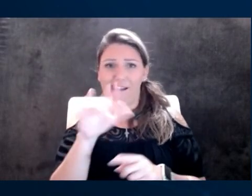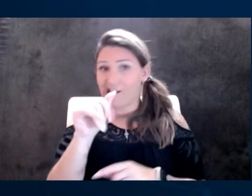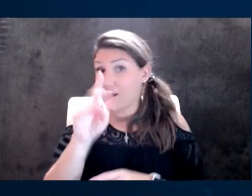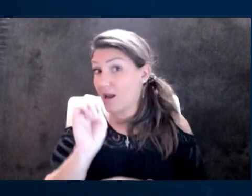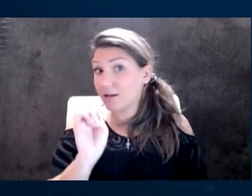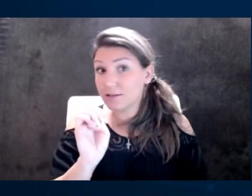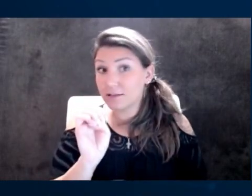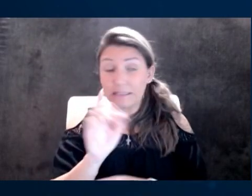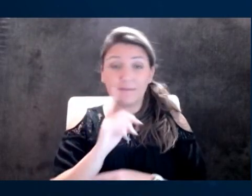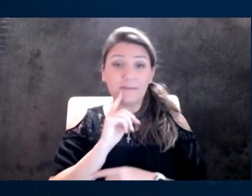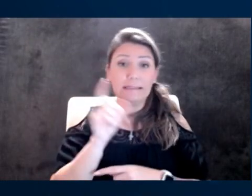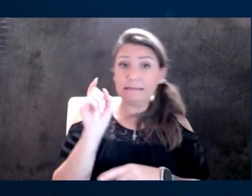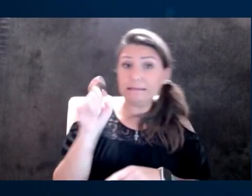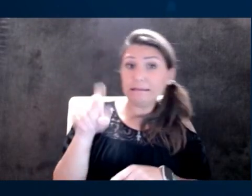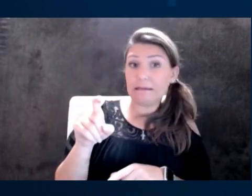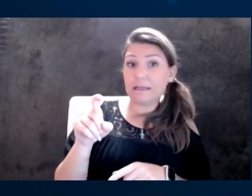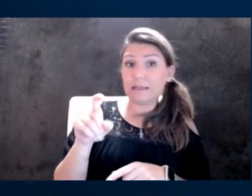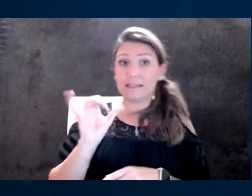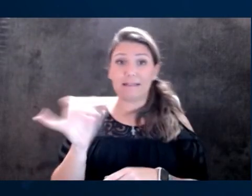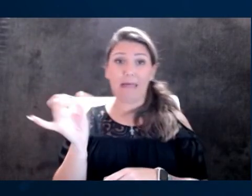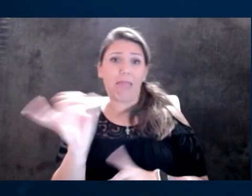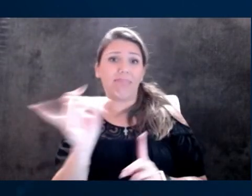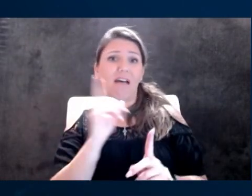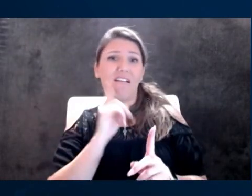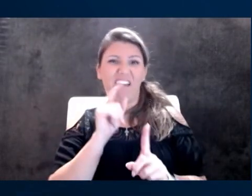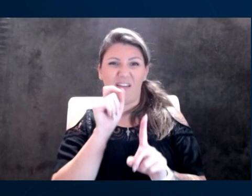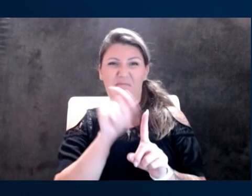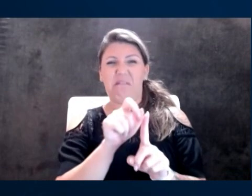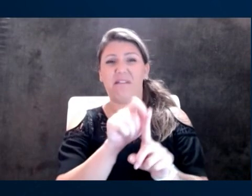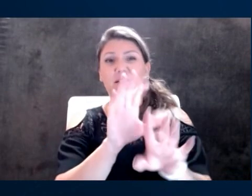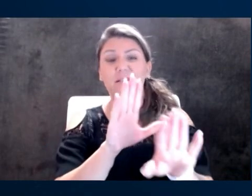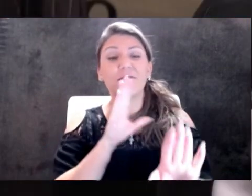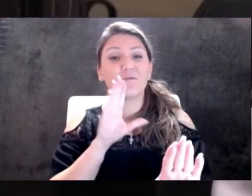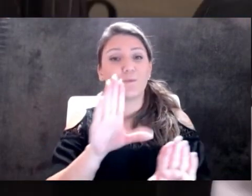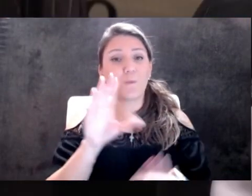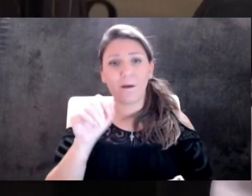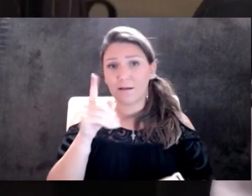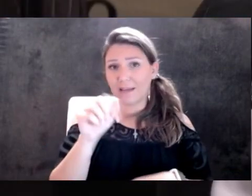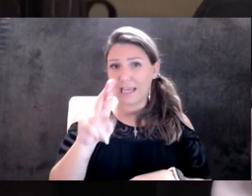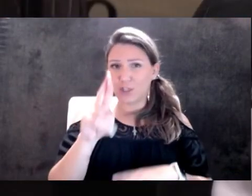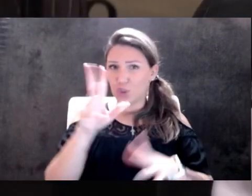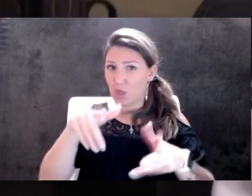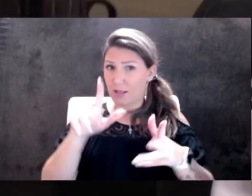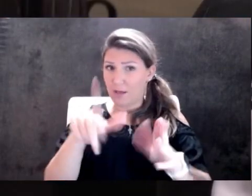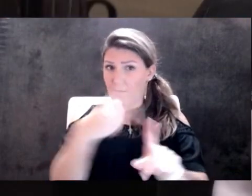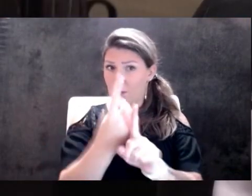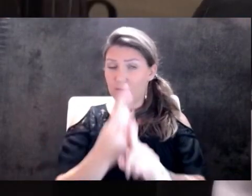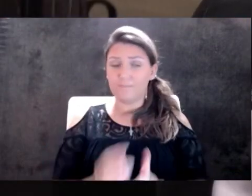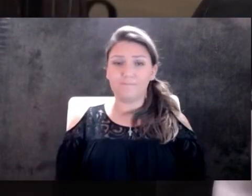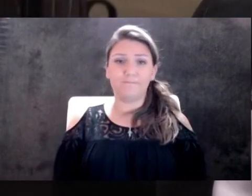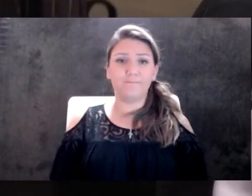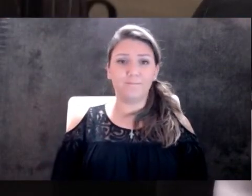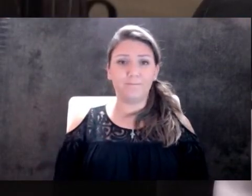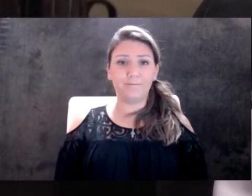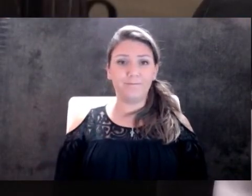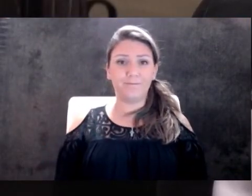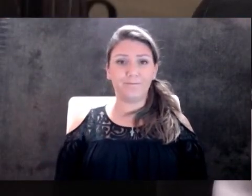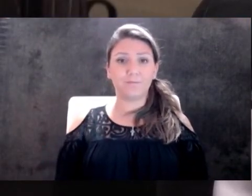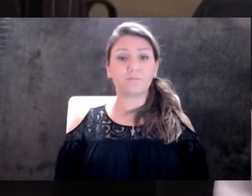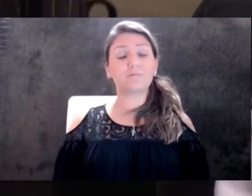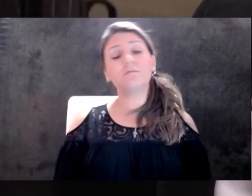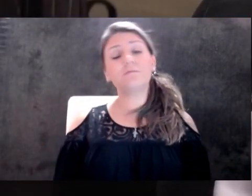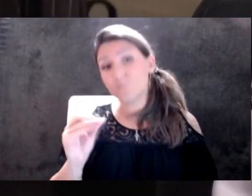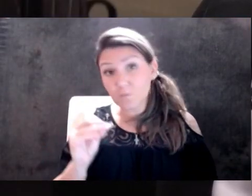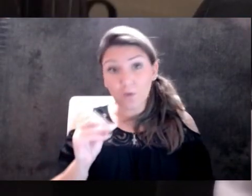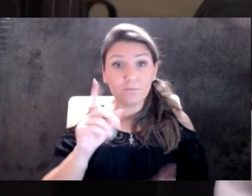to? Or she says, is that like poking the bear? Leave it alone. So there are different types of trials. So there are trials to